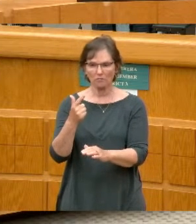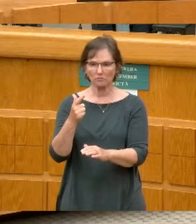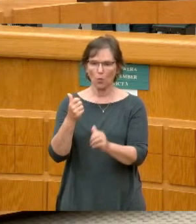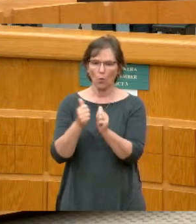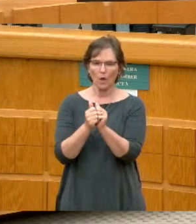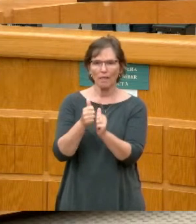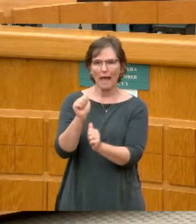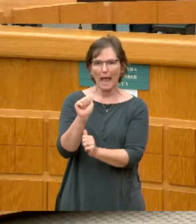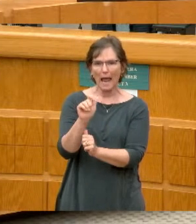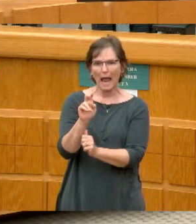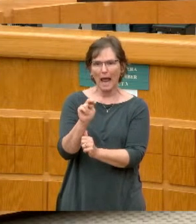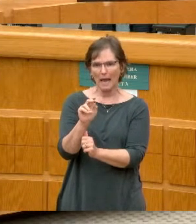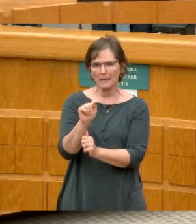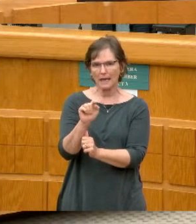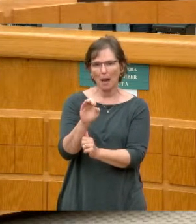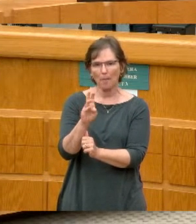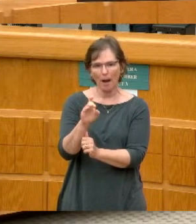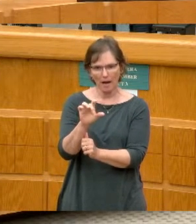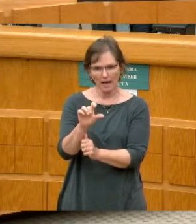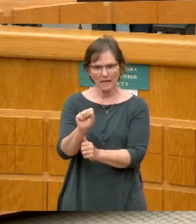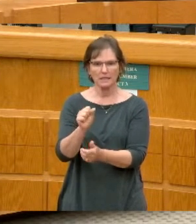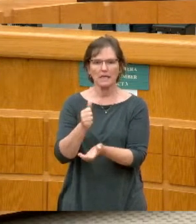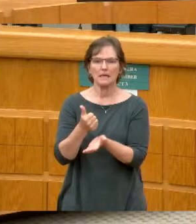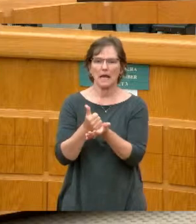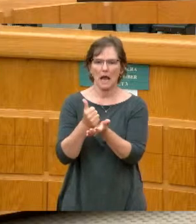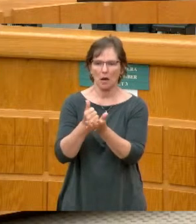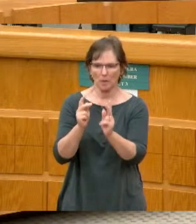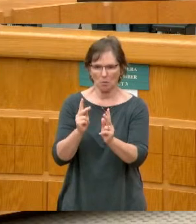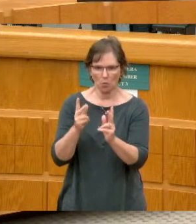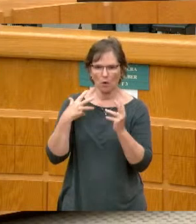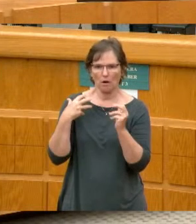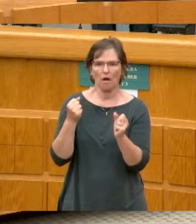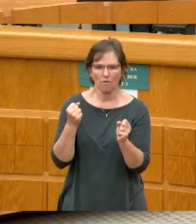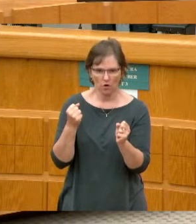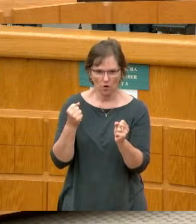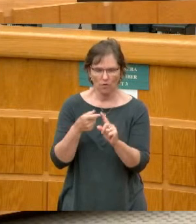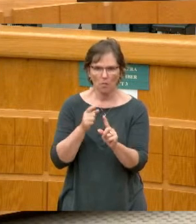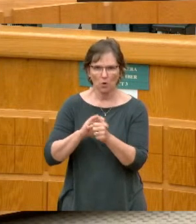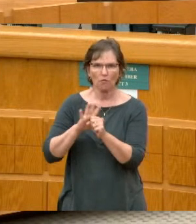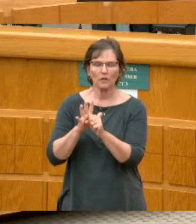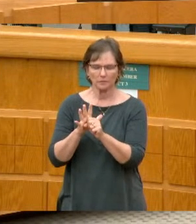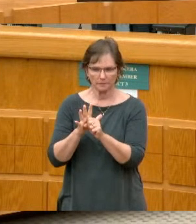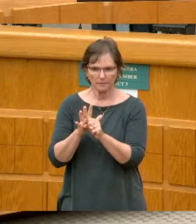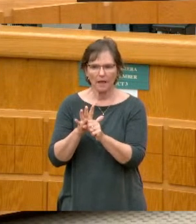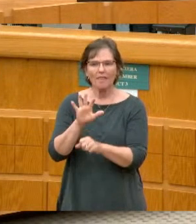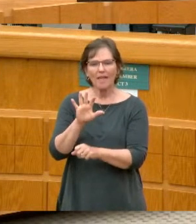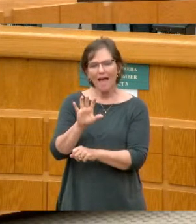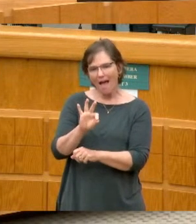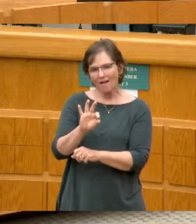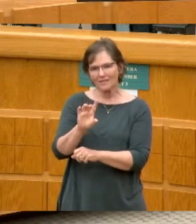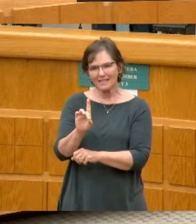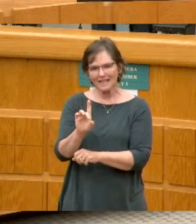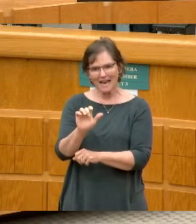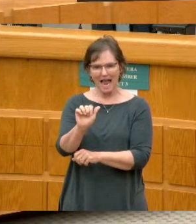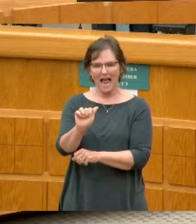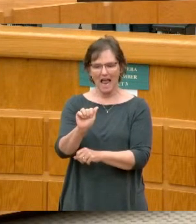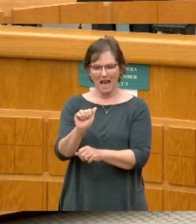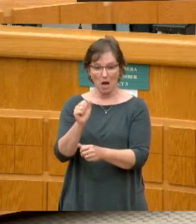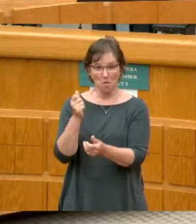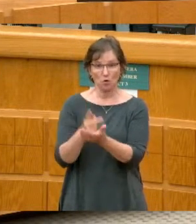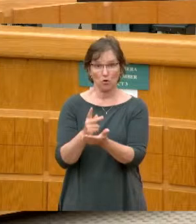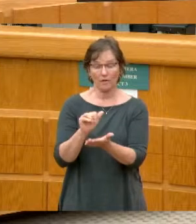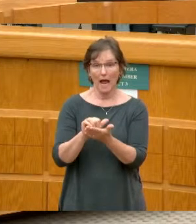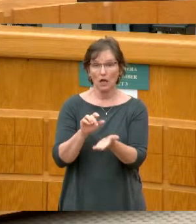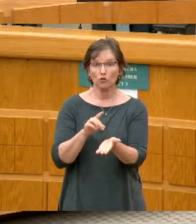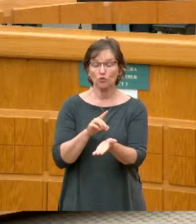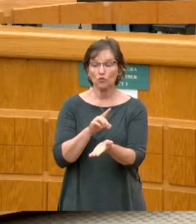Doc. Bamlanivimab. I know I can practice more with you all, but this is an important antibody drug, and